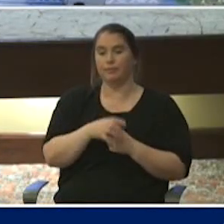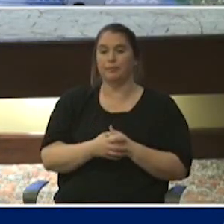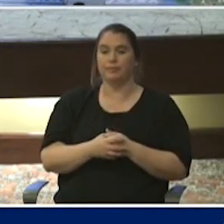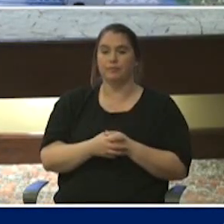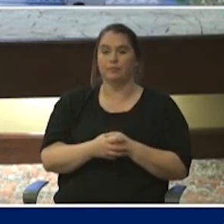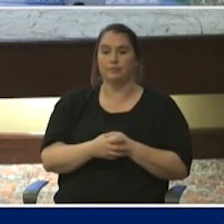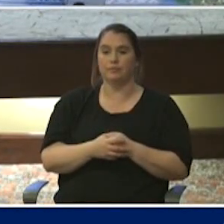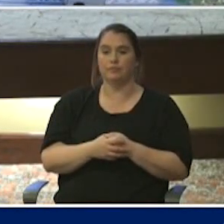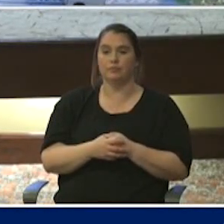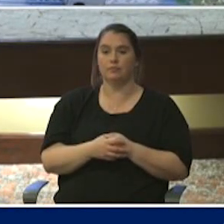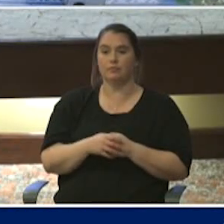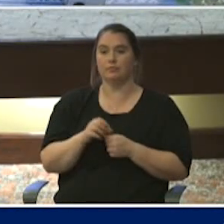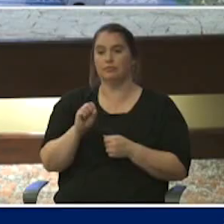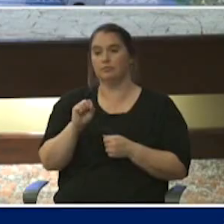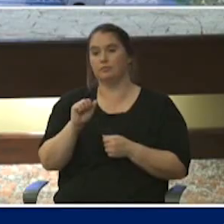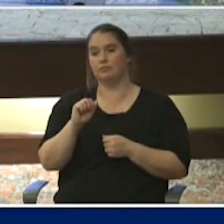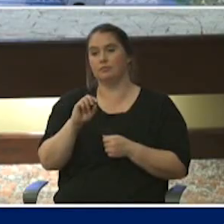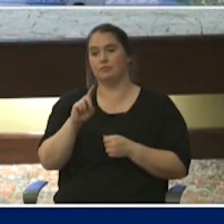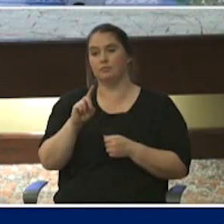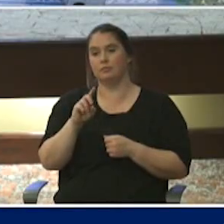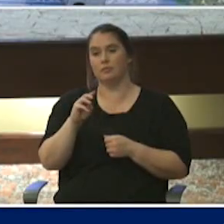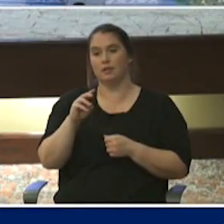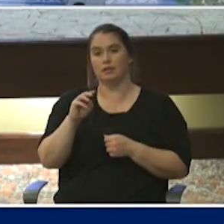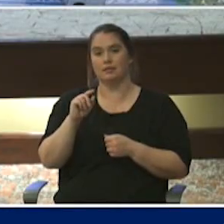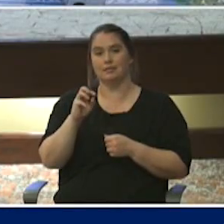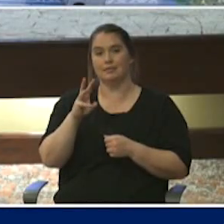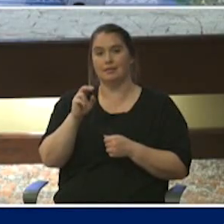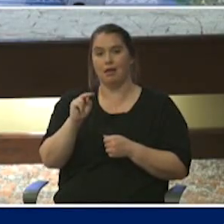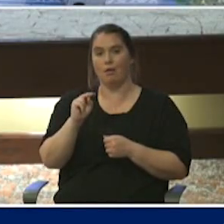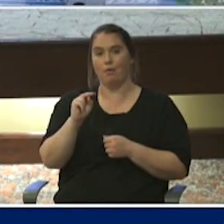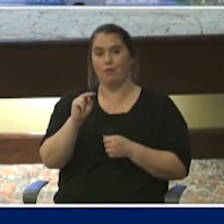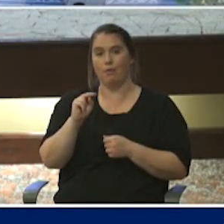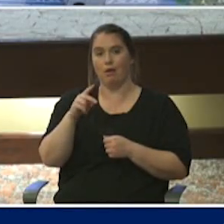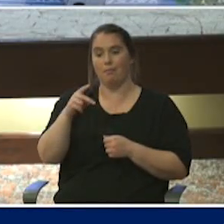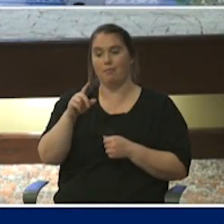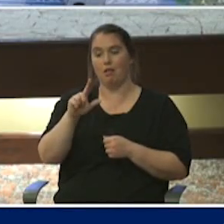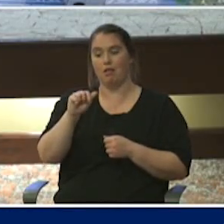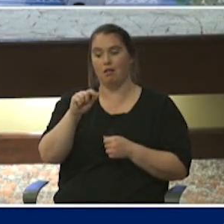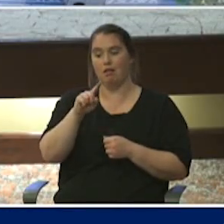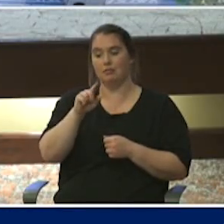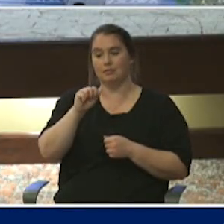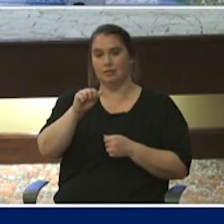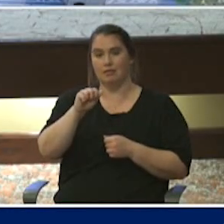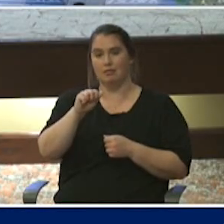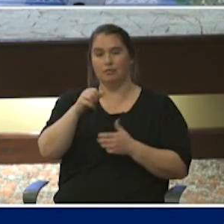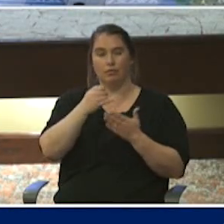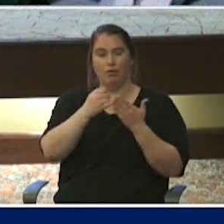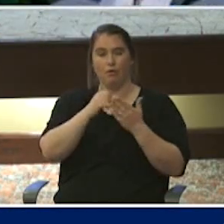The Sandtown Plaza artwork,